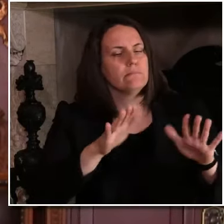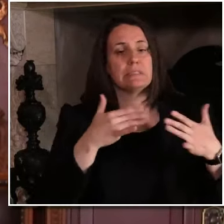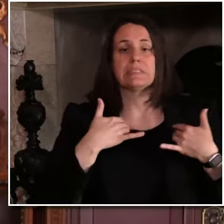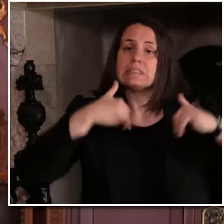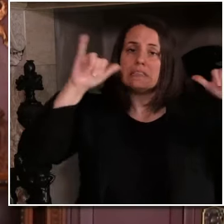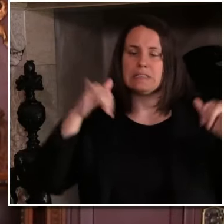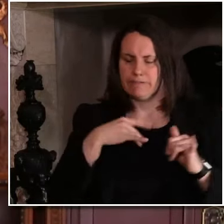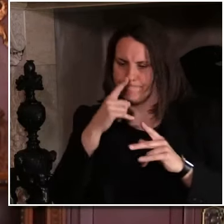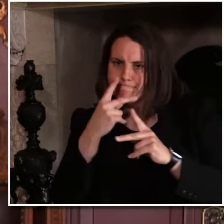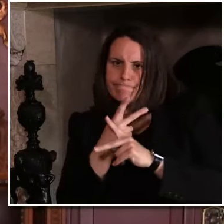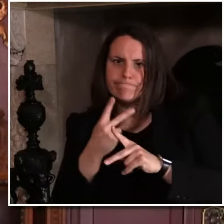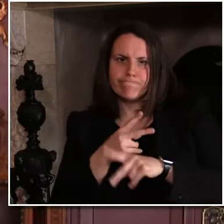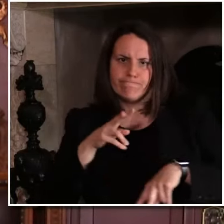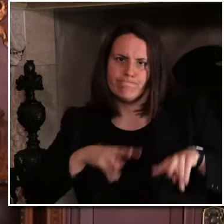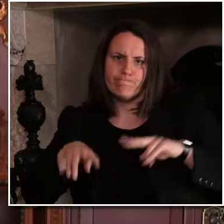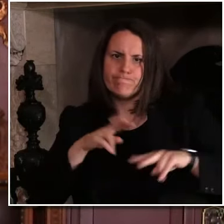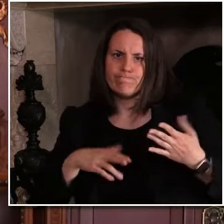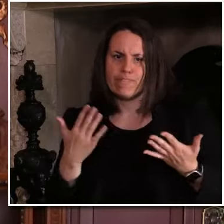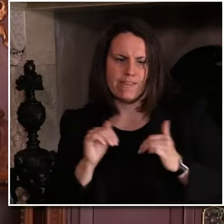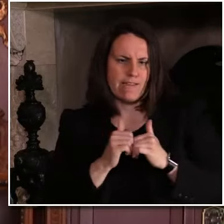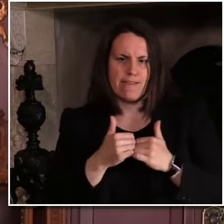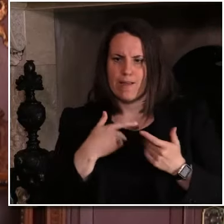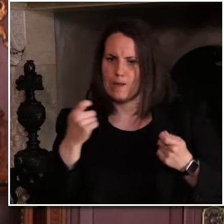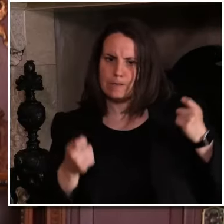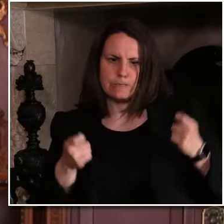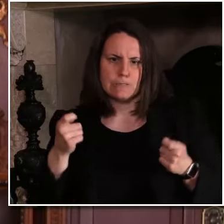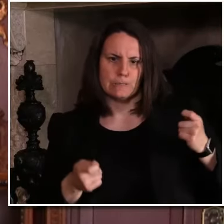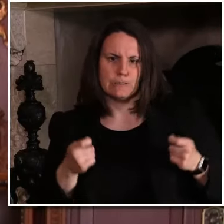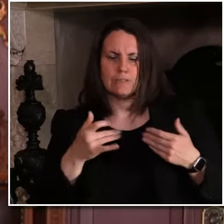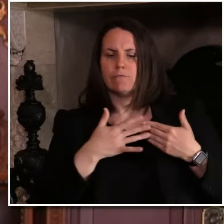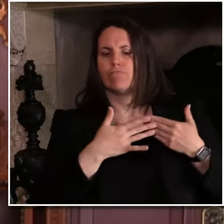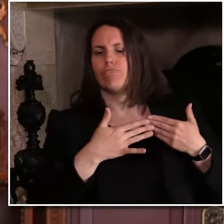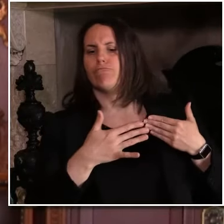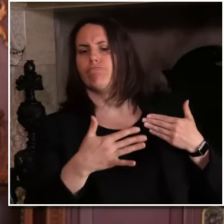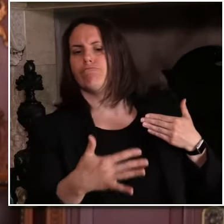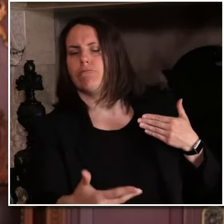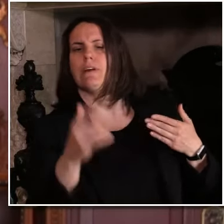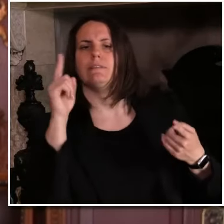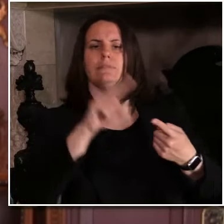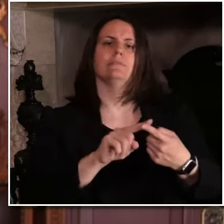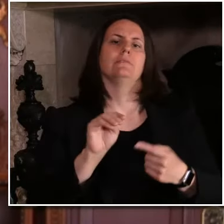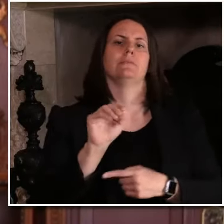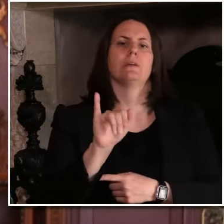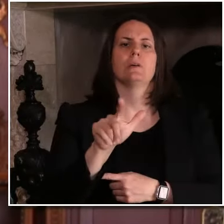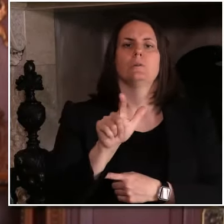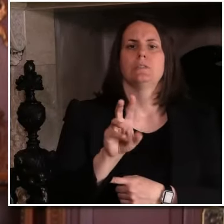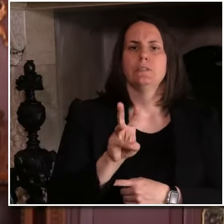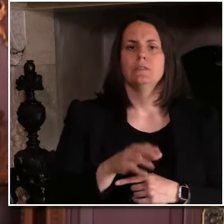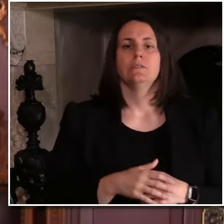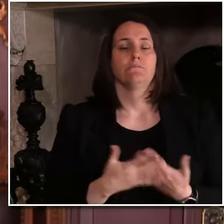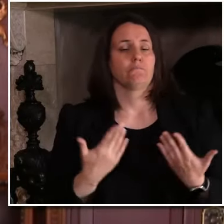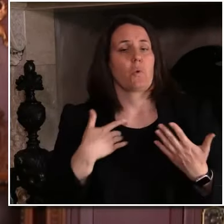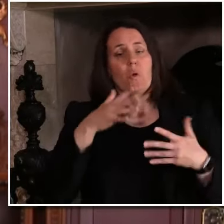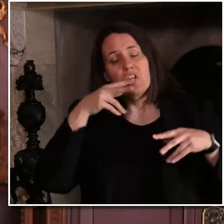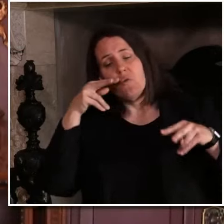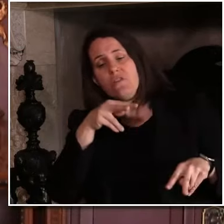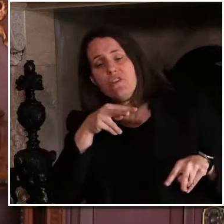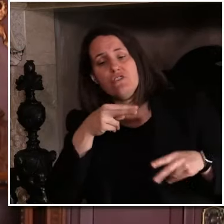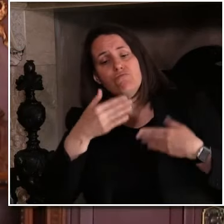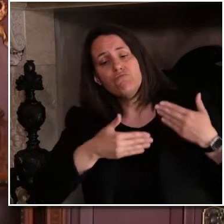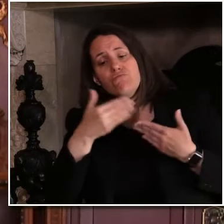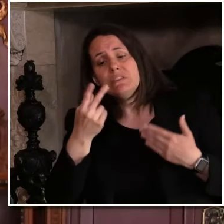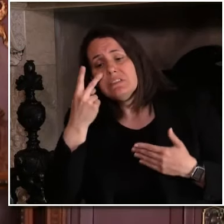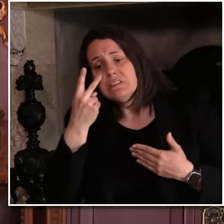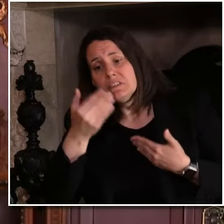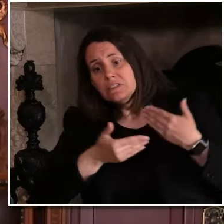May 26th, if there's an opportunity to do something before. So yes, we also spend time,